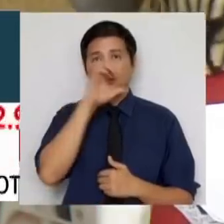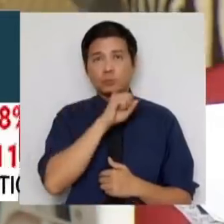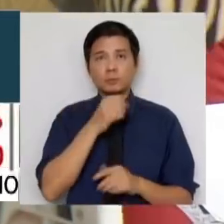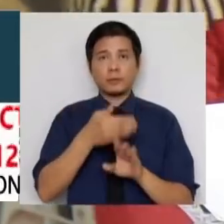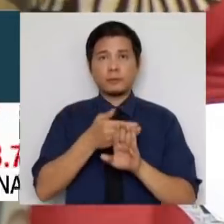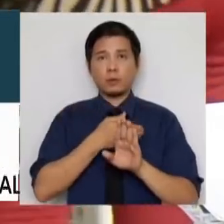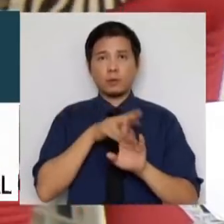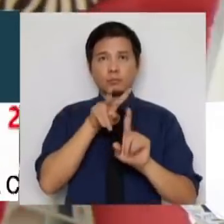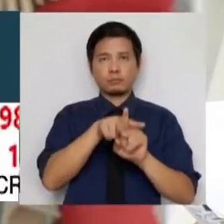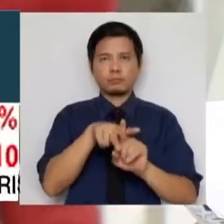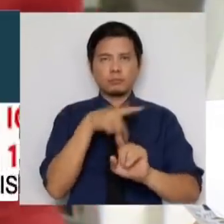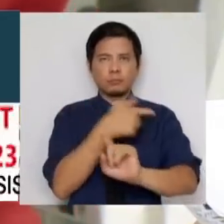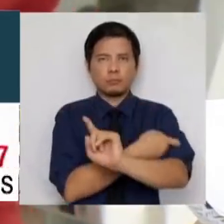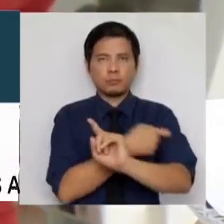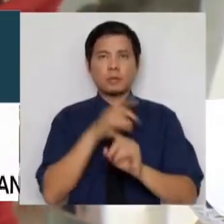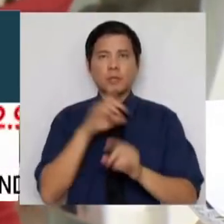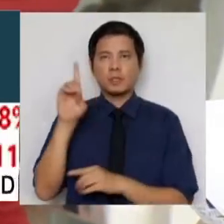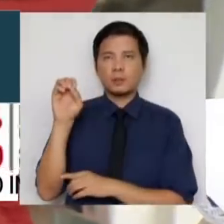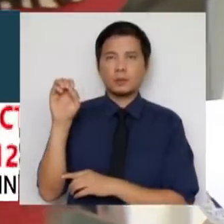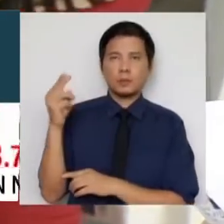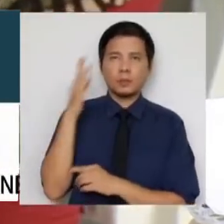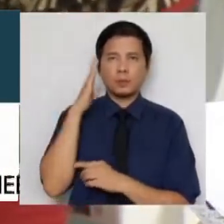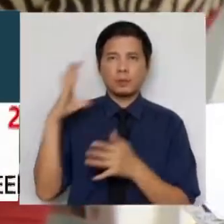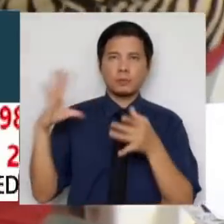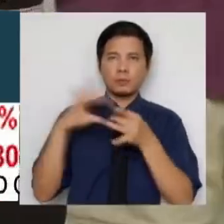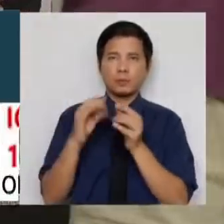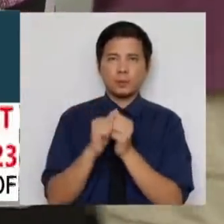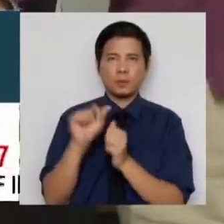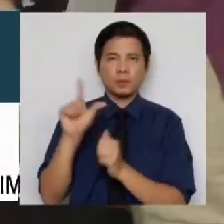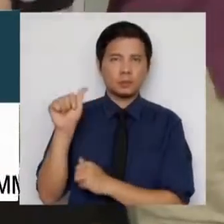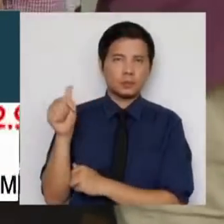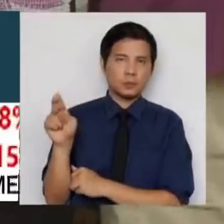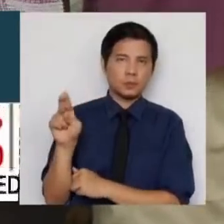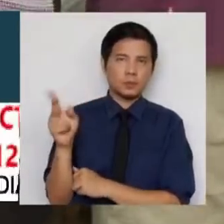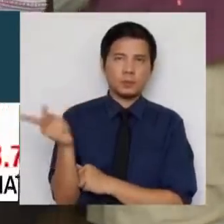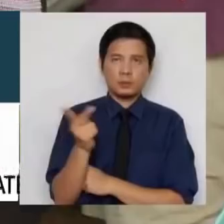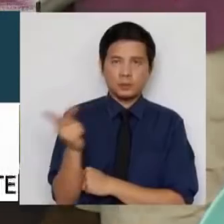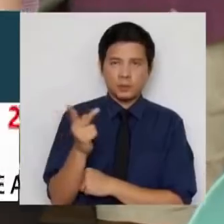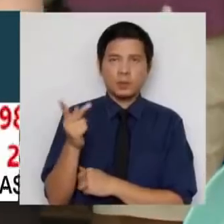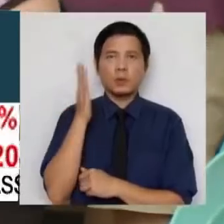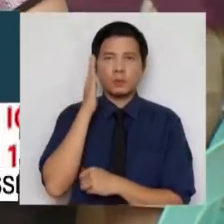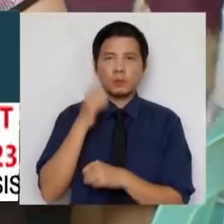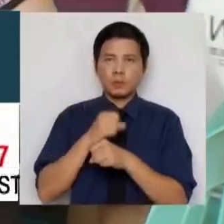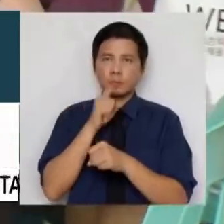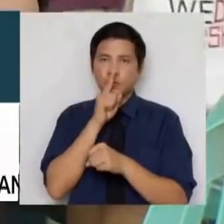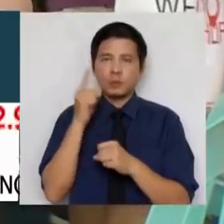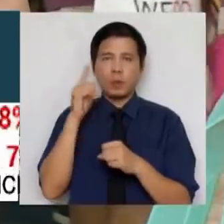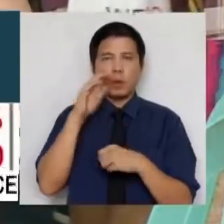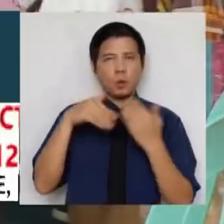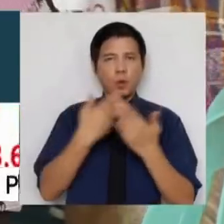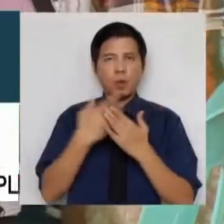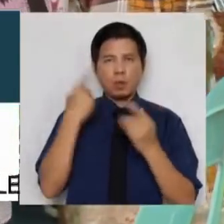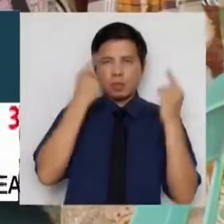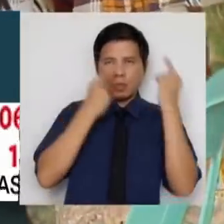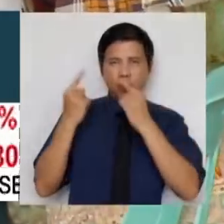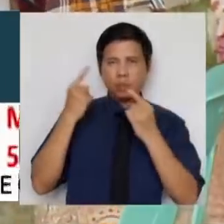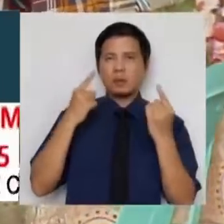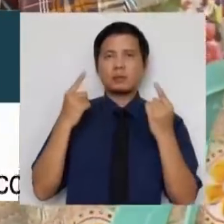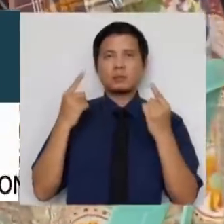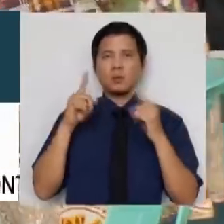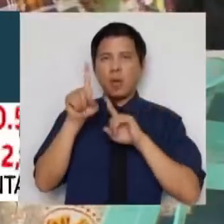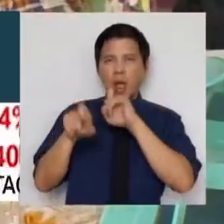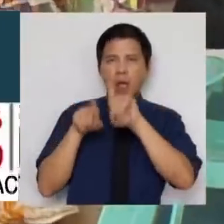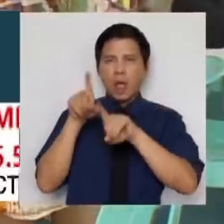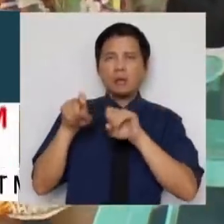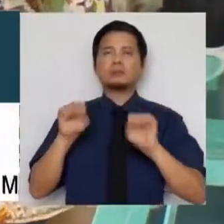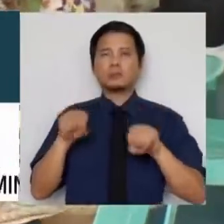of Health will be meeting with the local government unit so that we can have some of our concerns and answers and questions